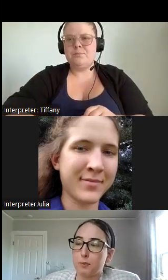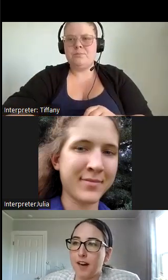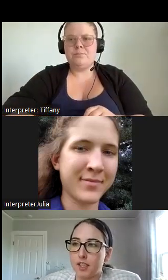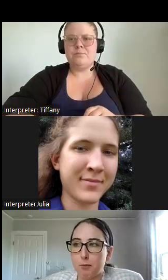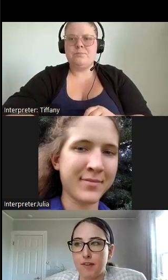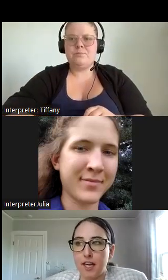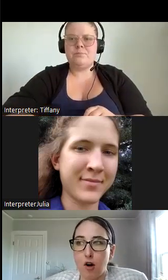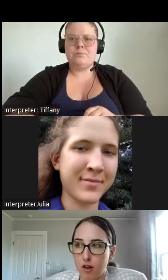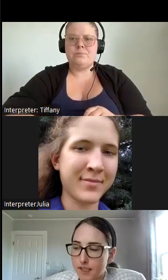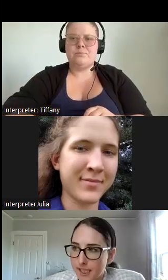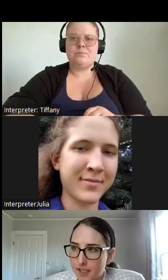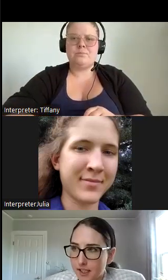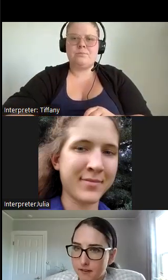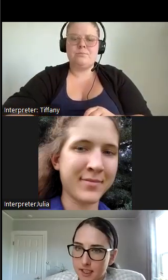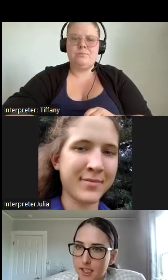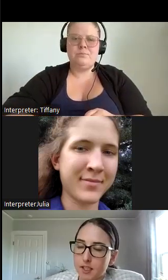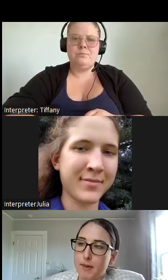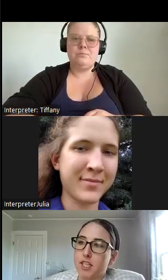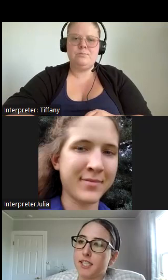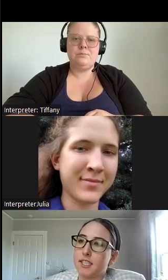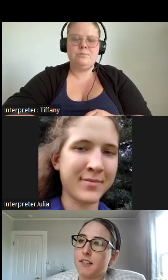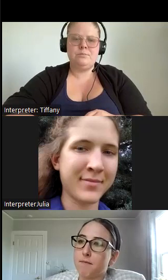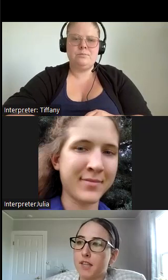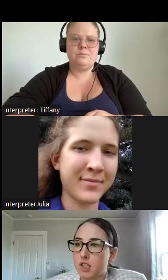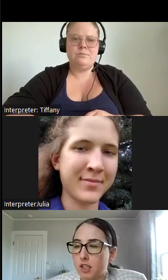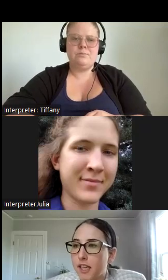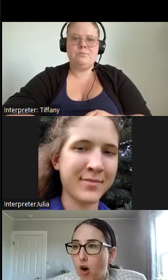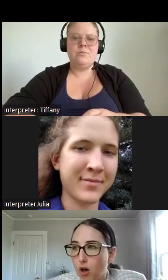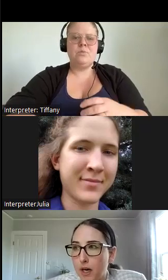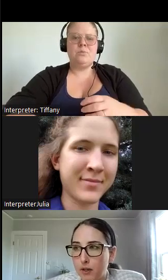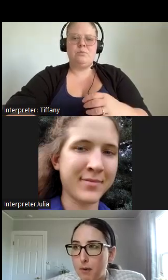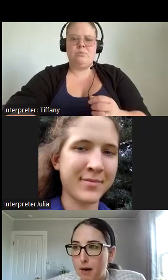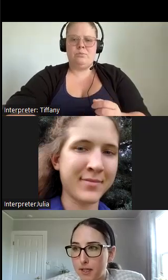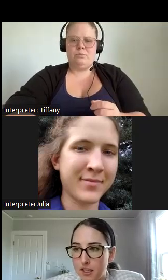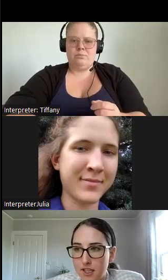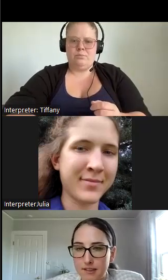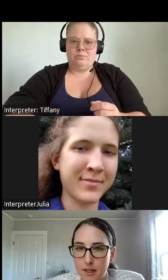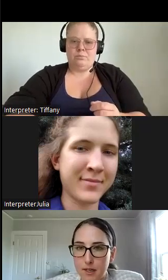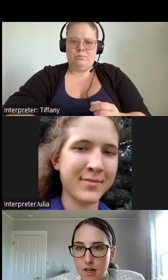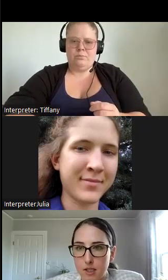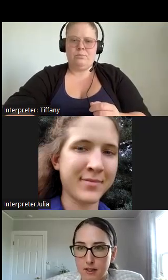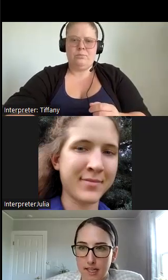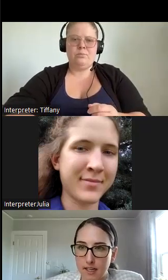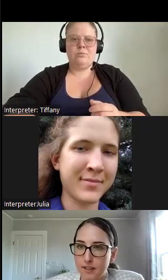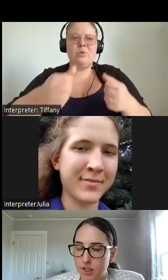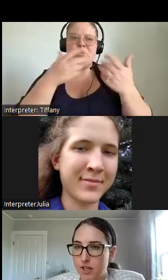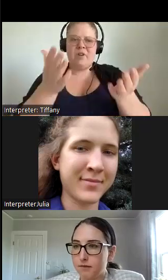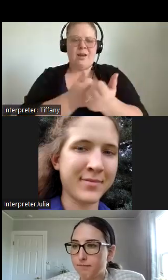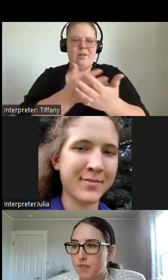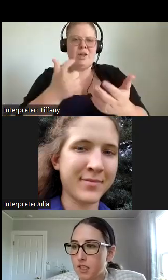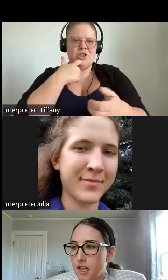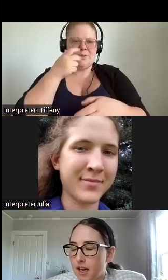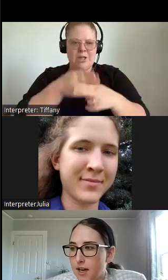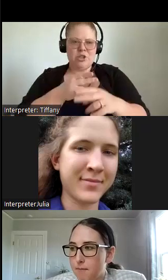So those providers are providing all of the safety net services I just mentioned. They're serving all priority populations that we talked about that